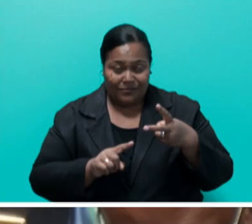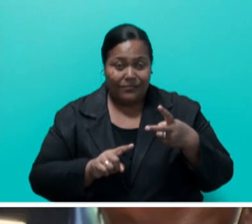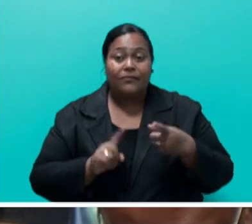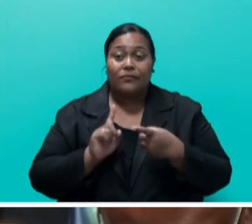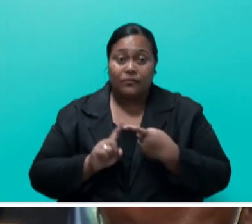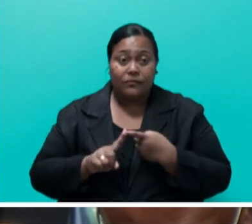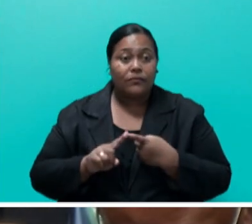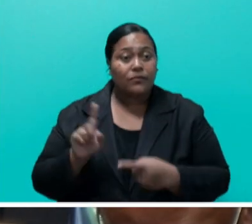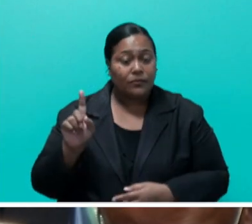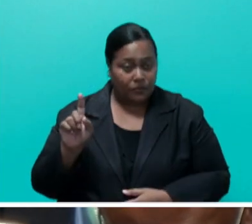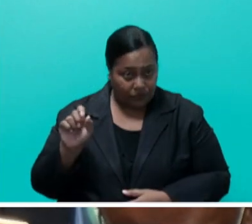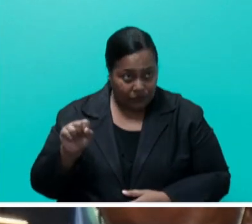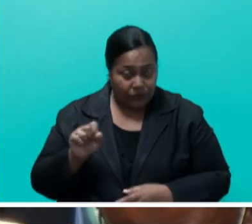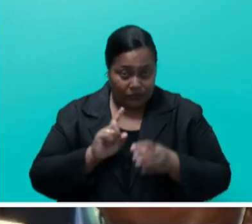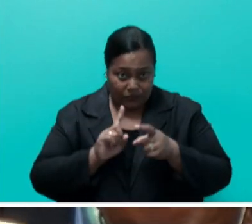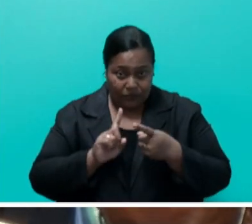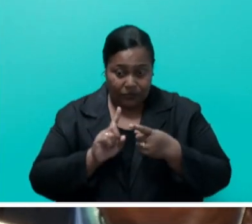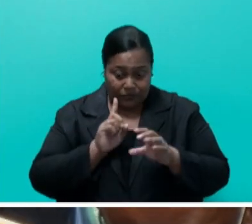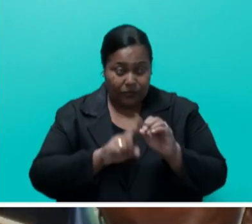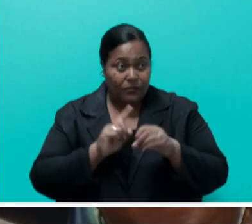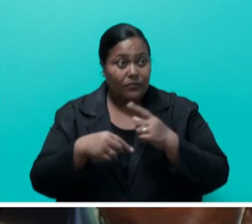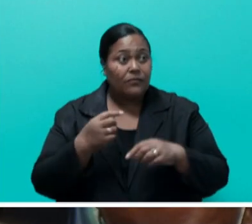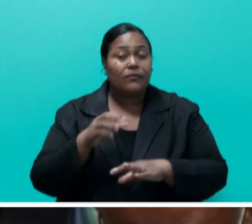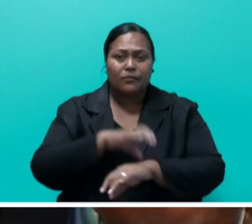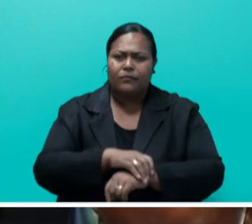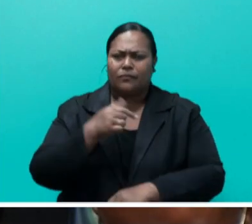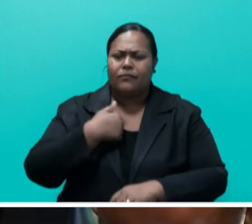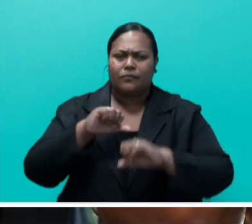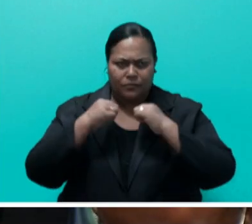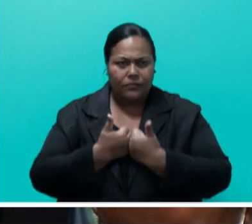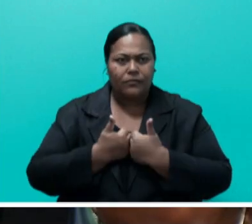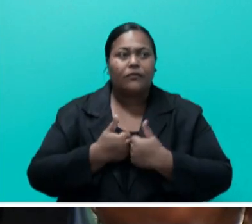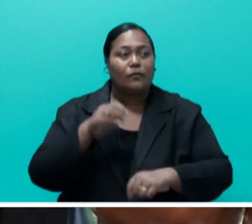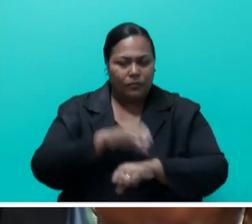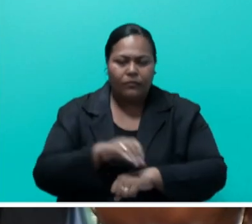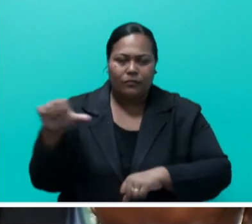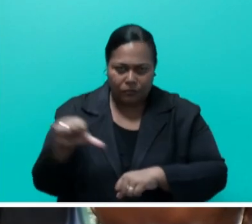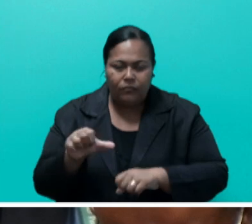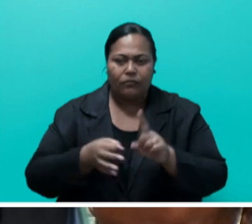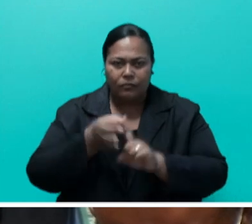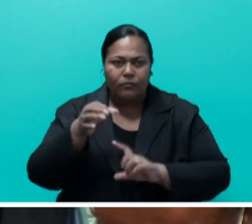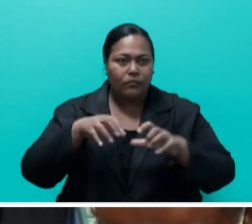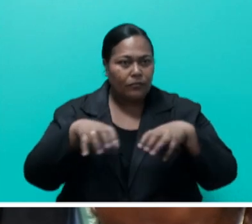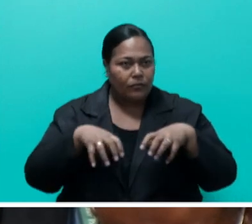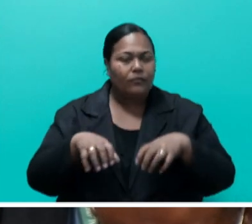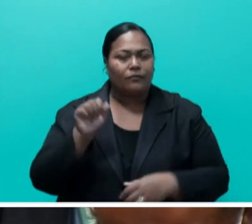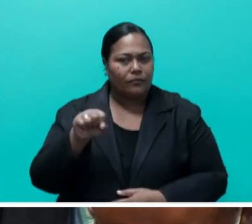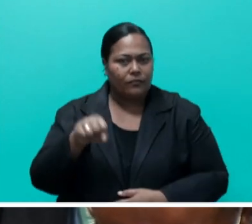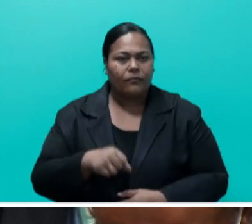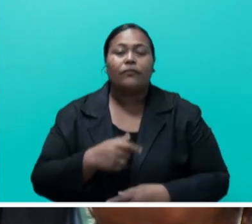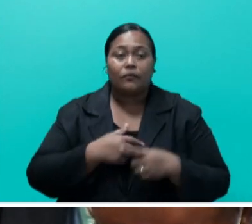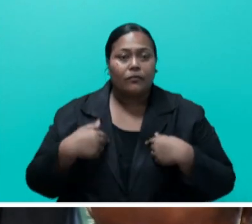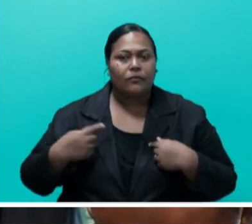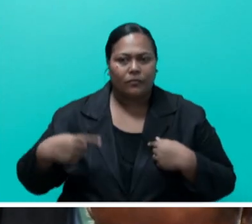all, the question about the police. I agree with you. Police must step up its activities. And I think this is a point that we